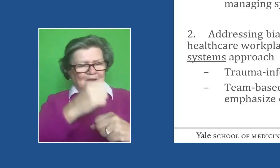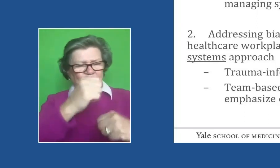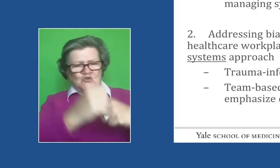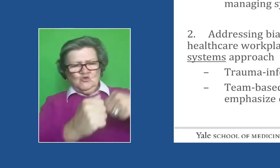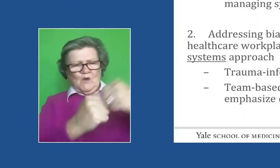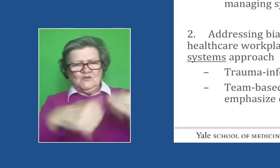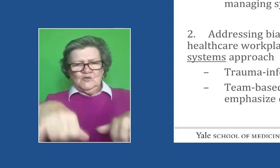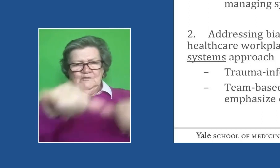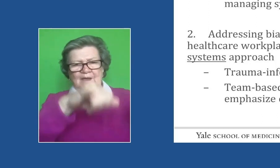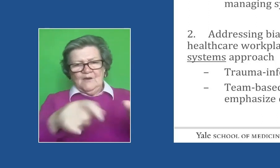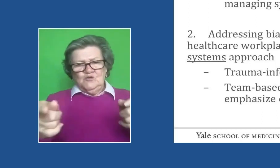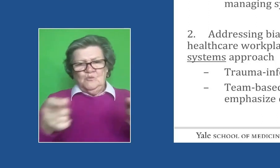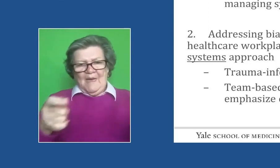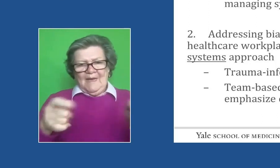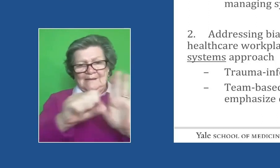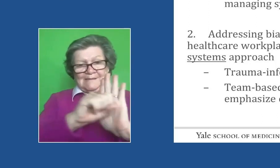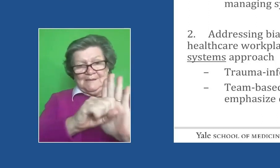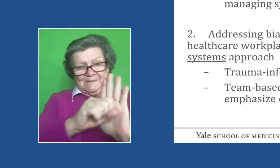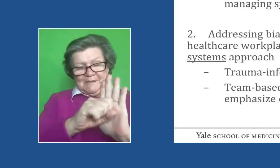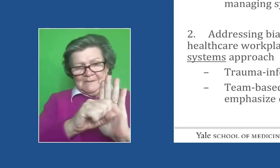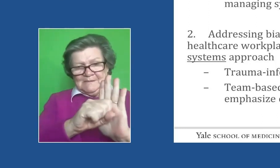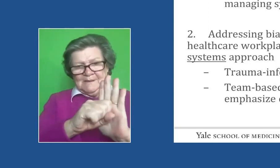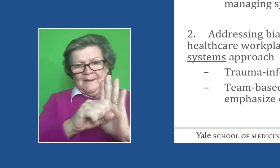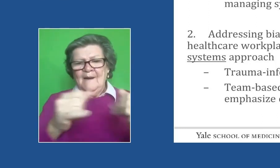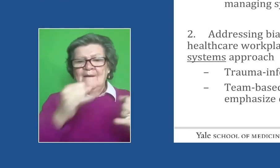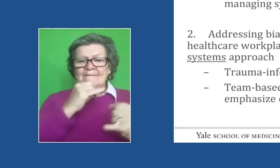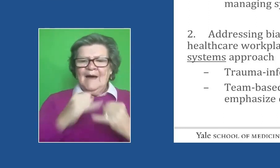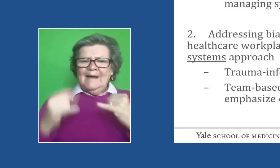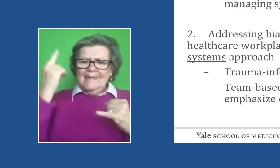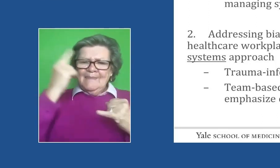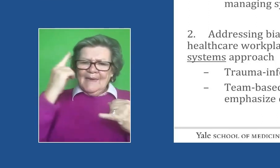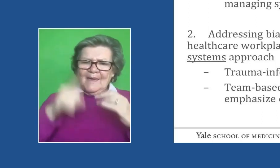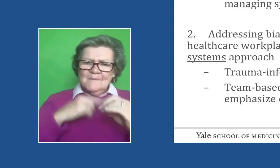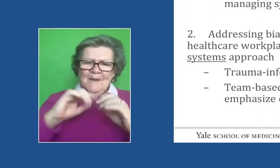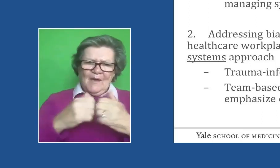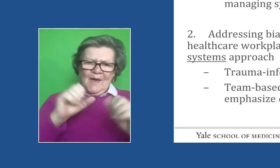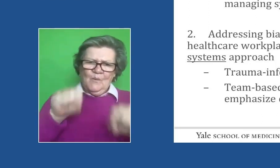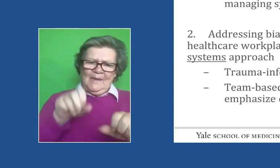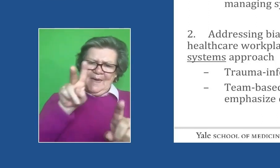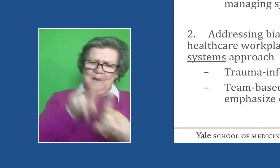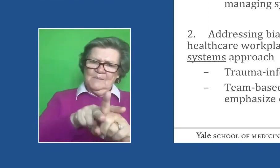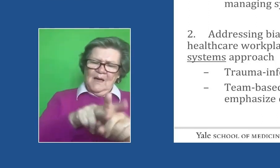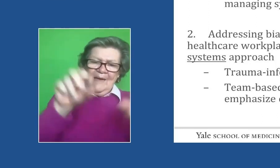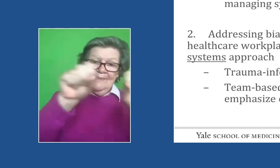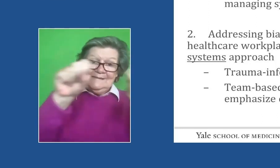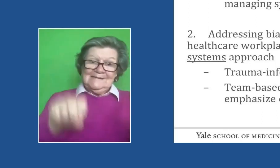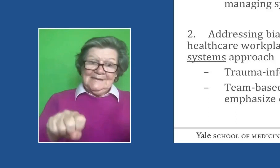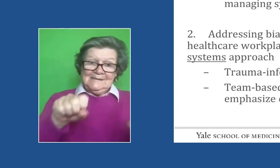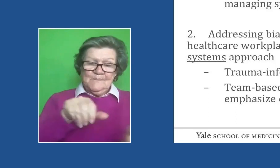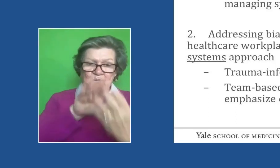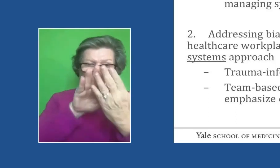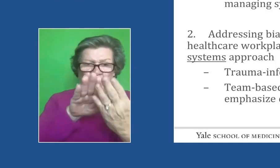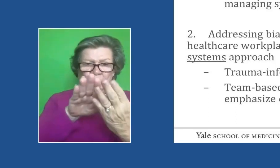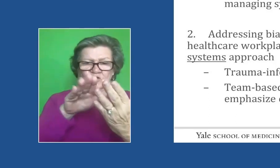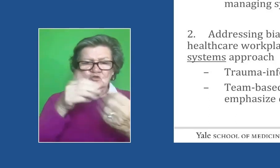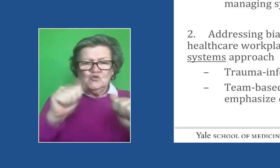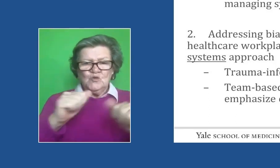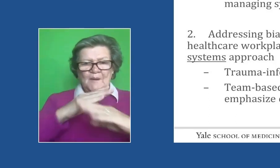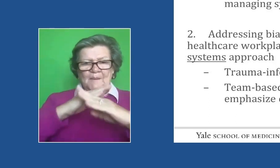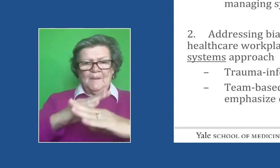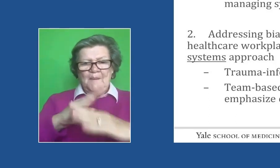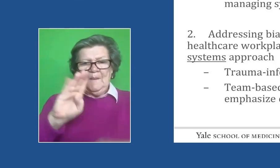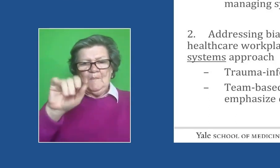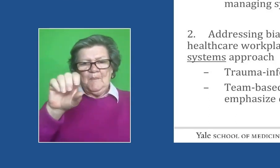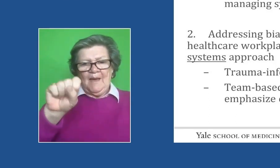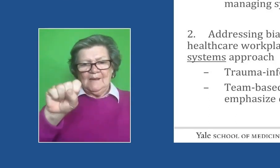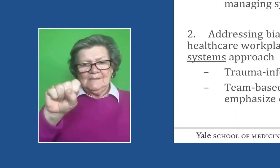manage symptoms. And finally, thinking about how we can apply the systems approach to try to mitigate bias. One thing we